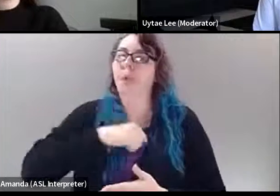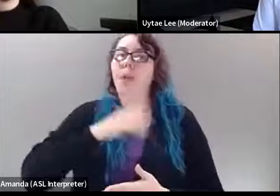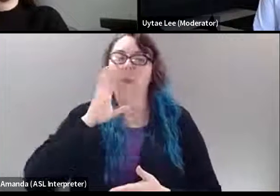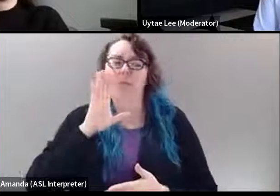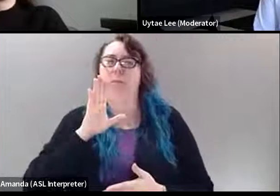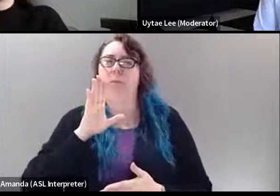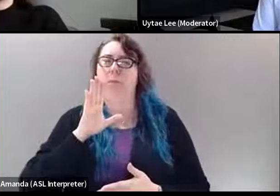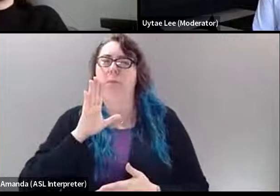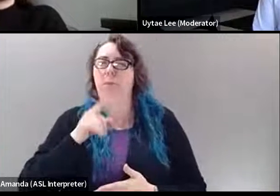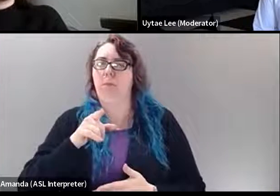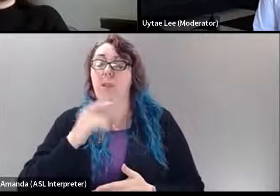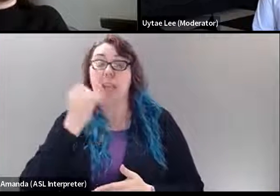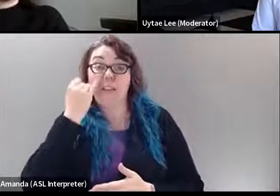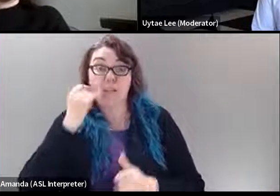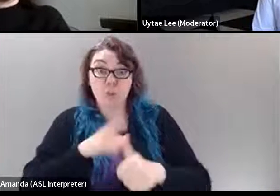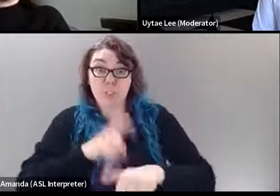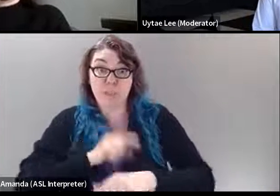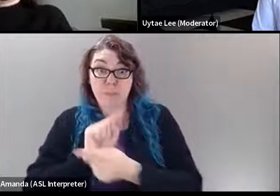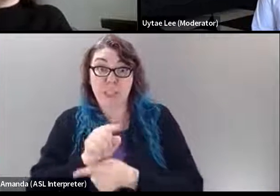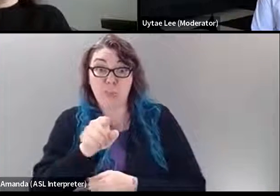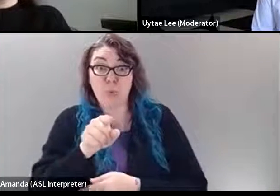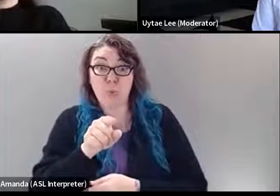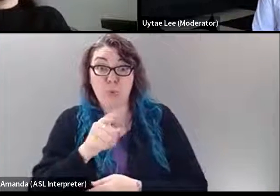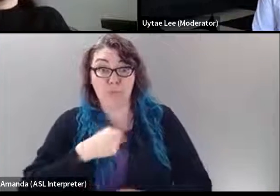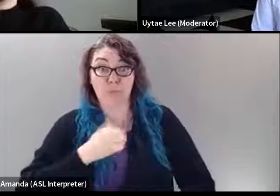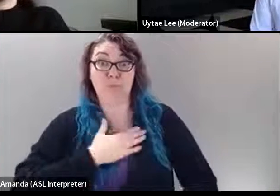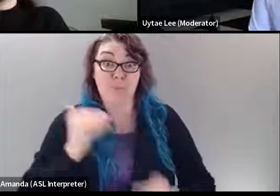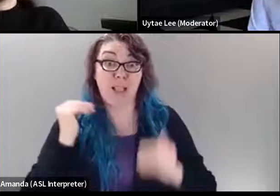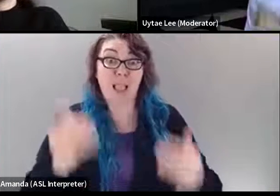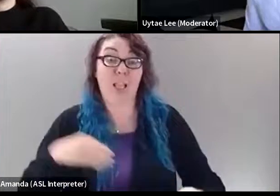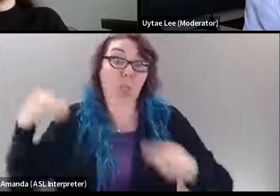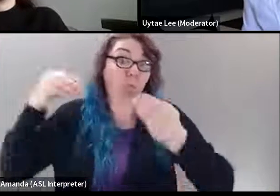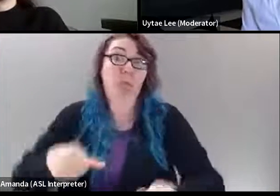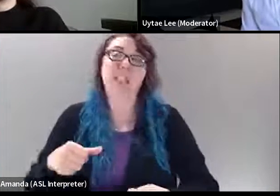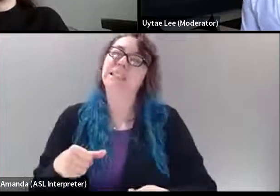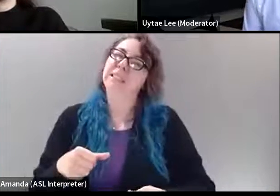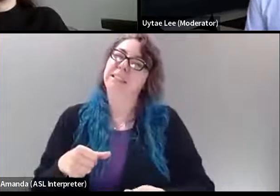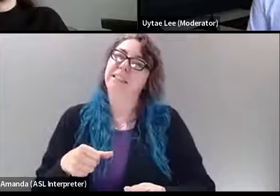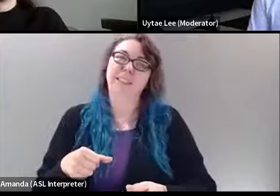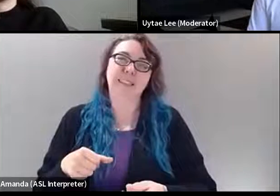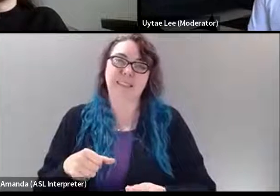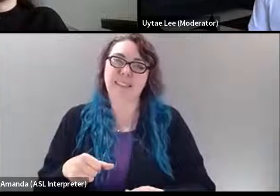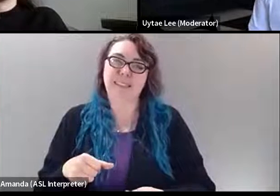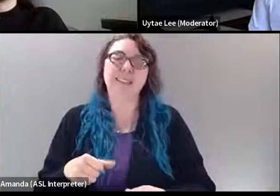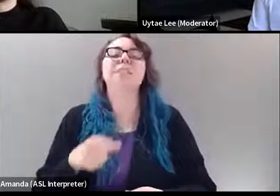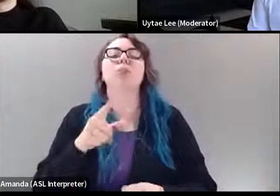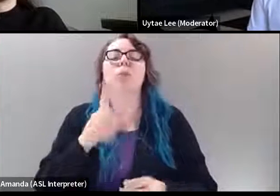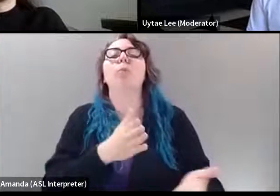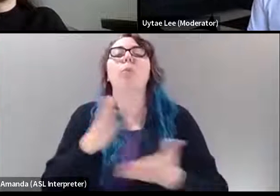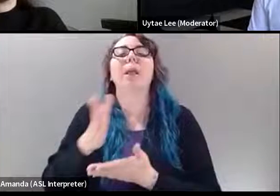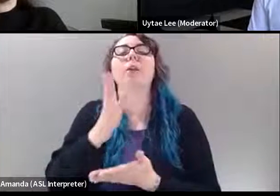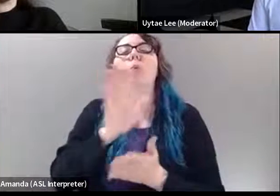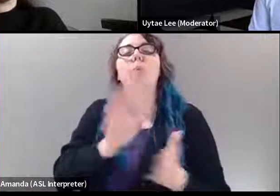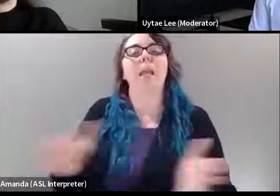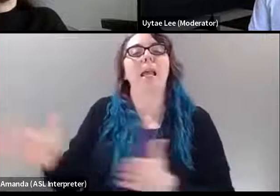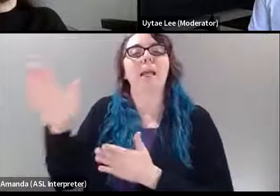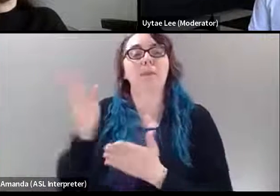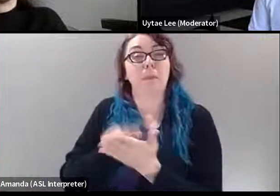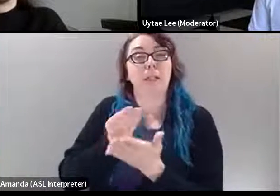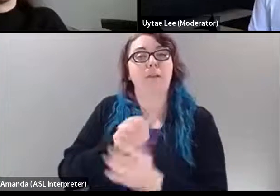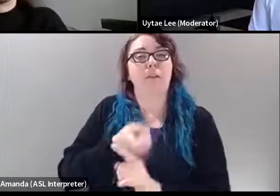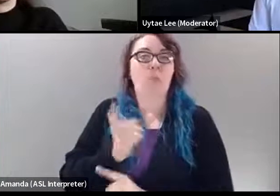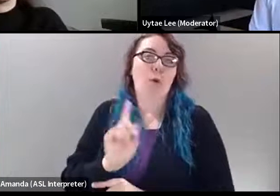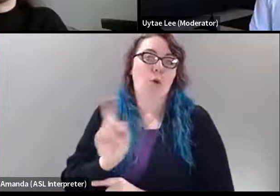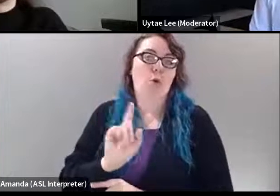make good business sense for us. So financing plan is super key. But then for development, it's a lot simpler. It's a